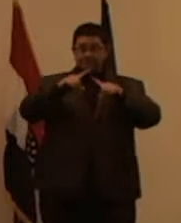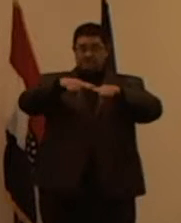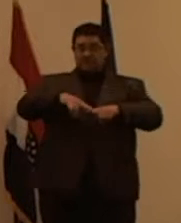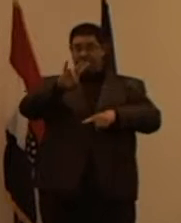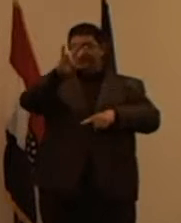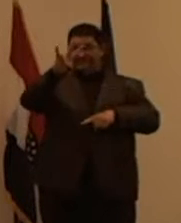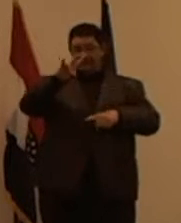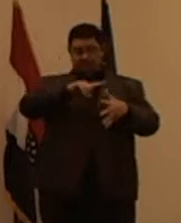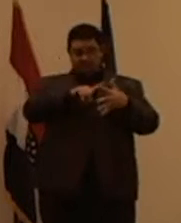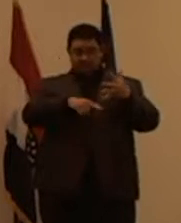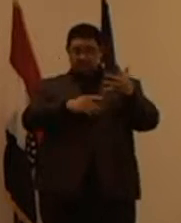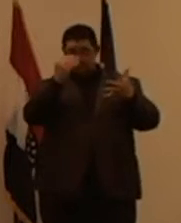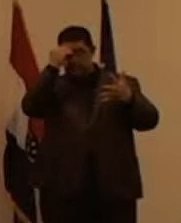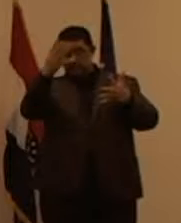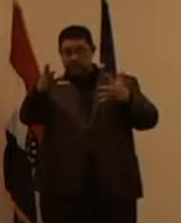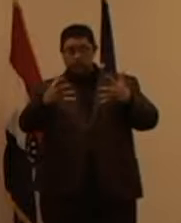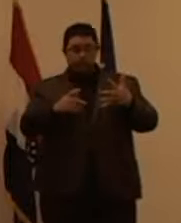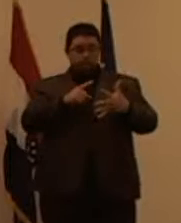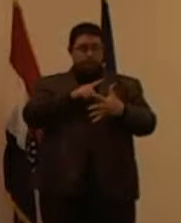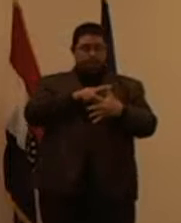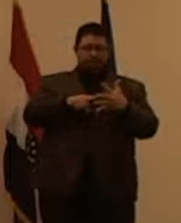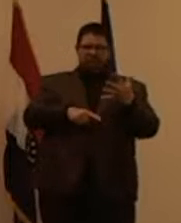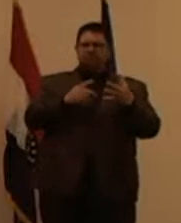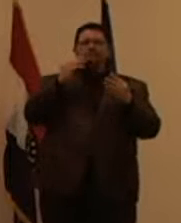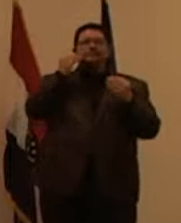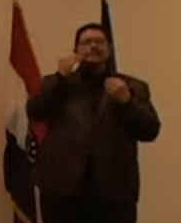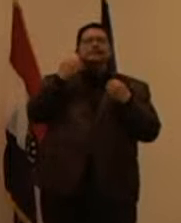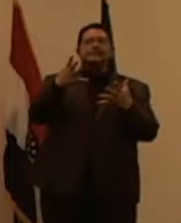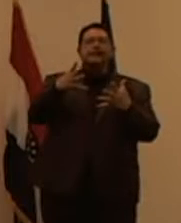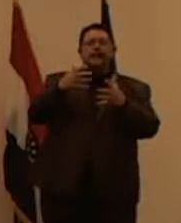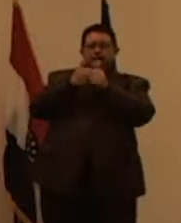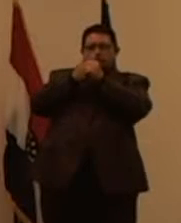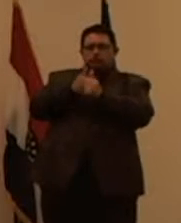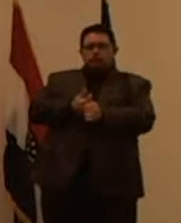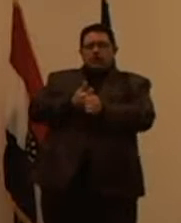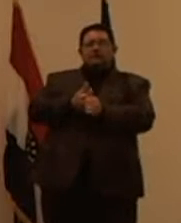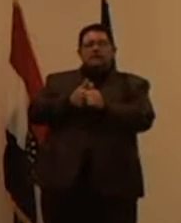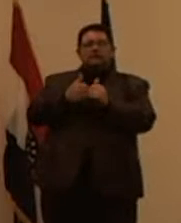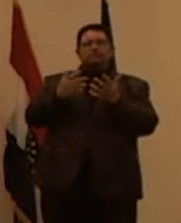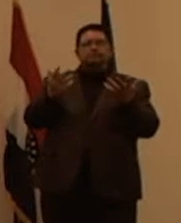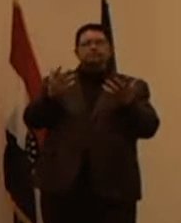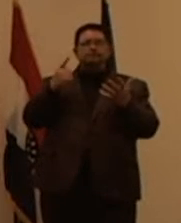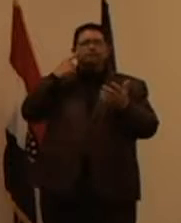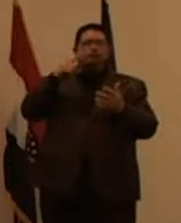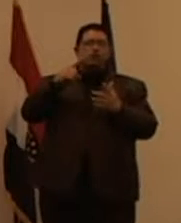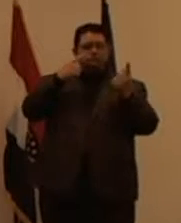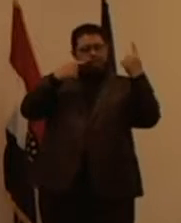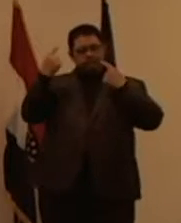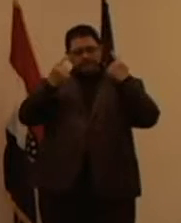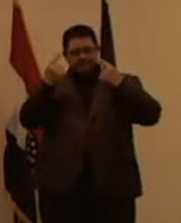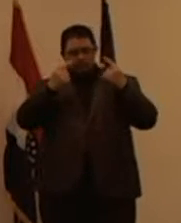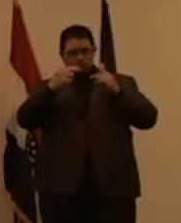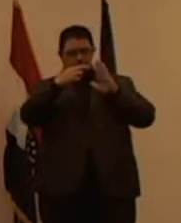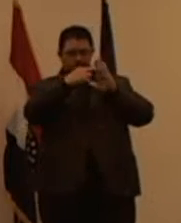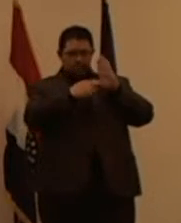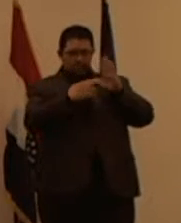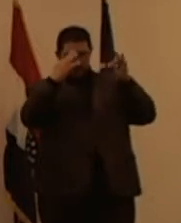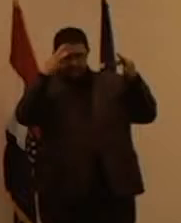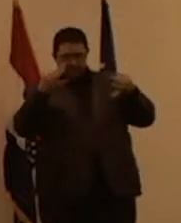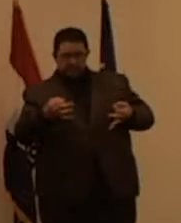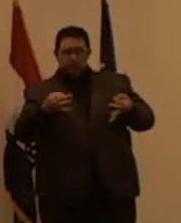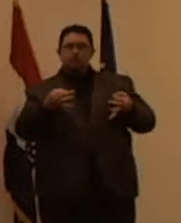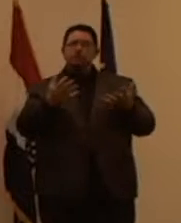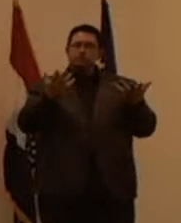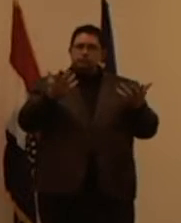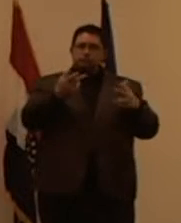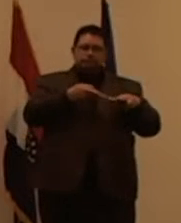information. This will be a data-driven, standardized framework for considering policy decisions about relaxing or